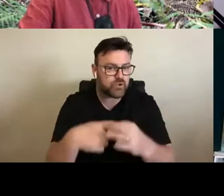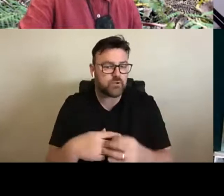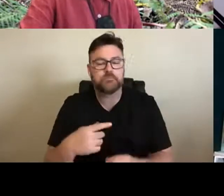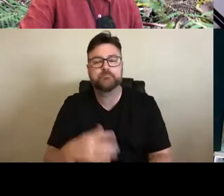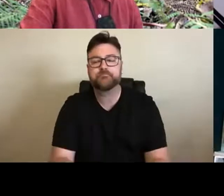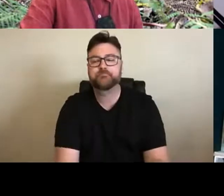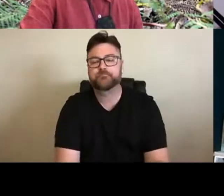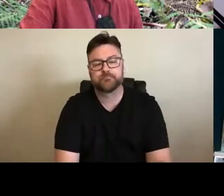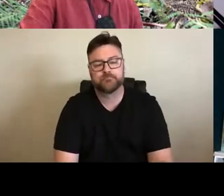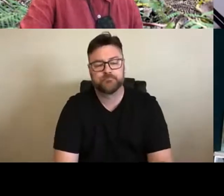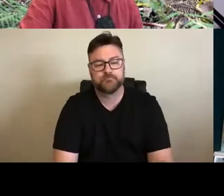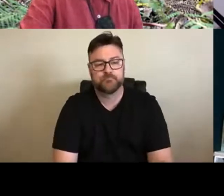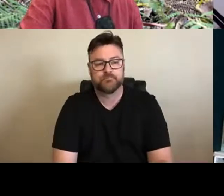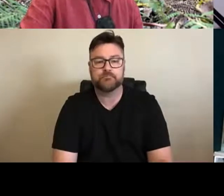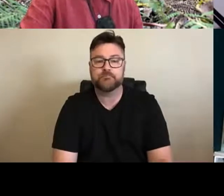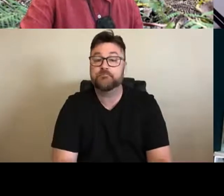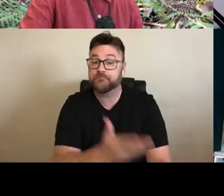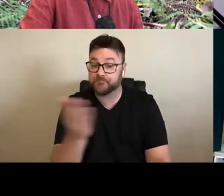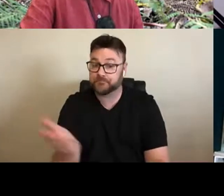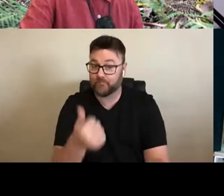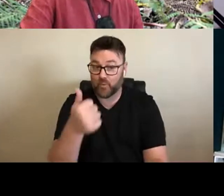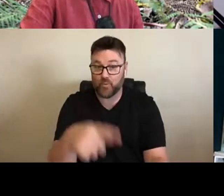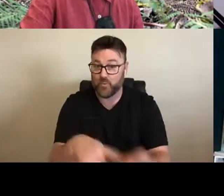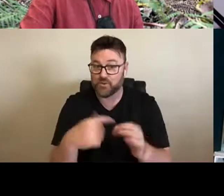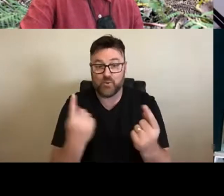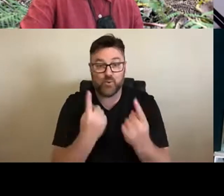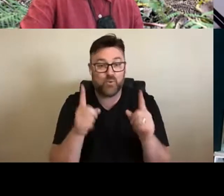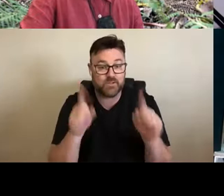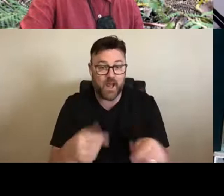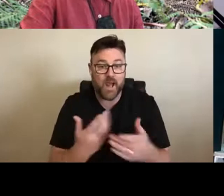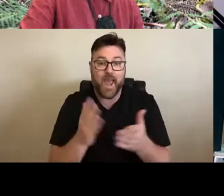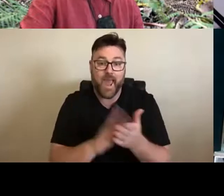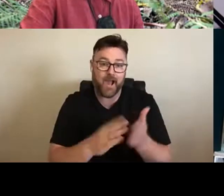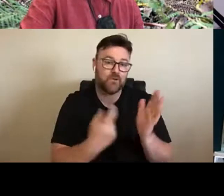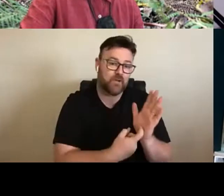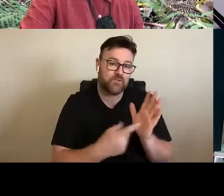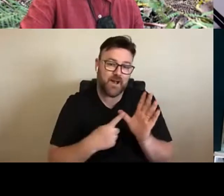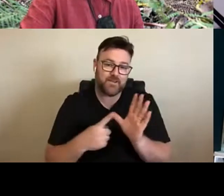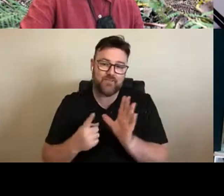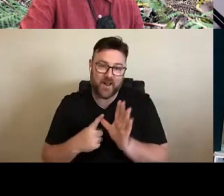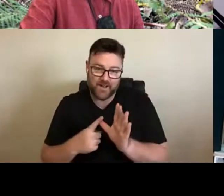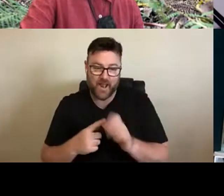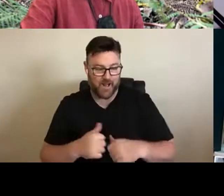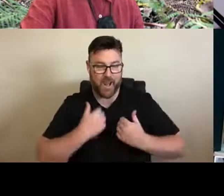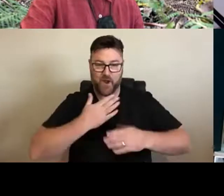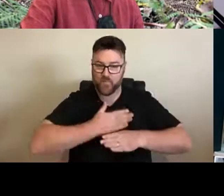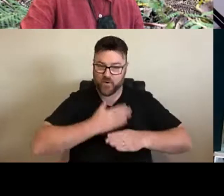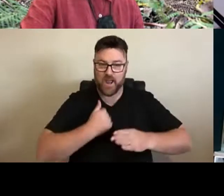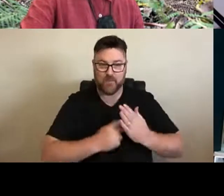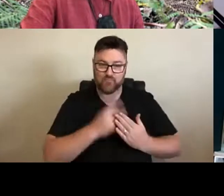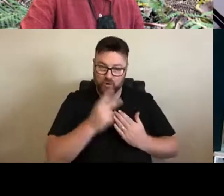question. Who would like to start? How can regional arts in our practices and